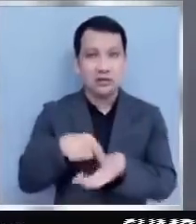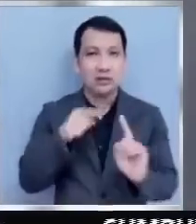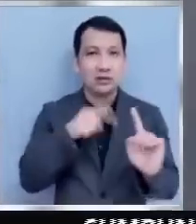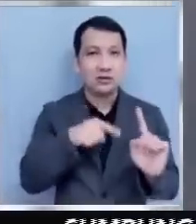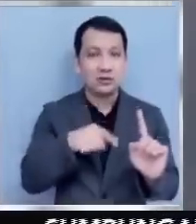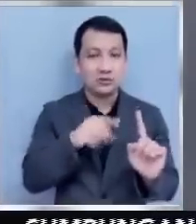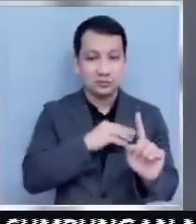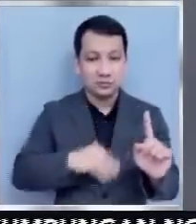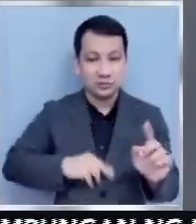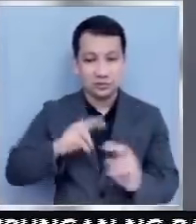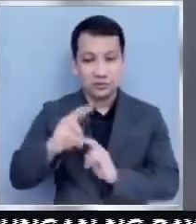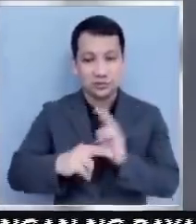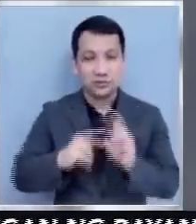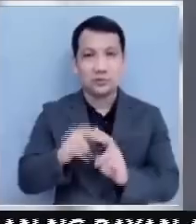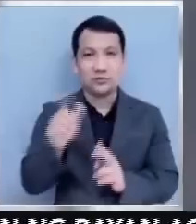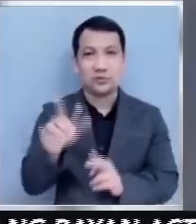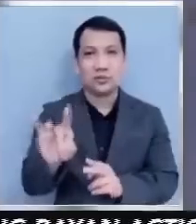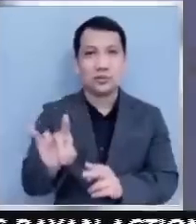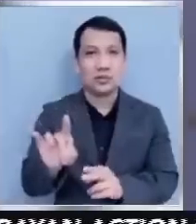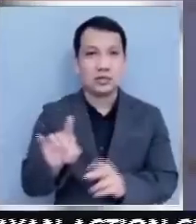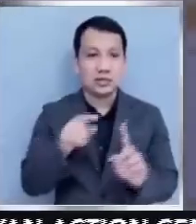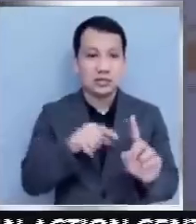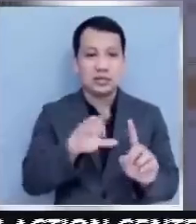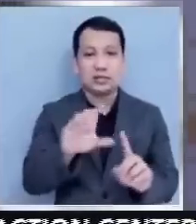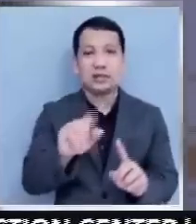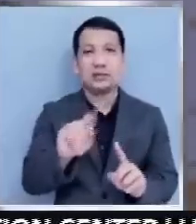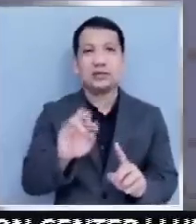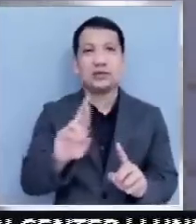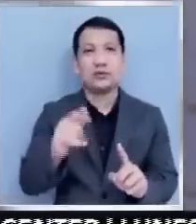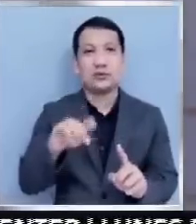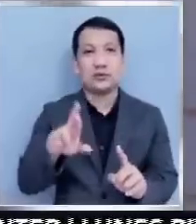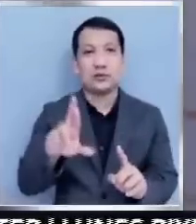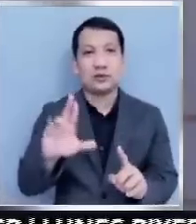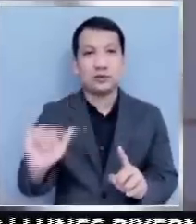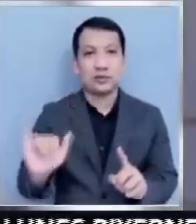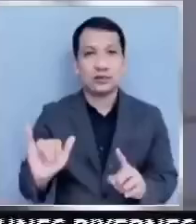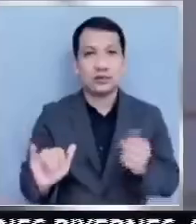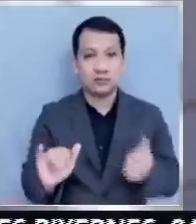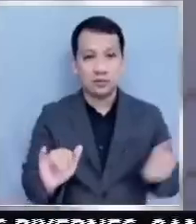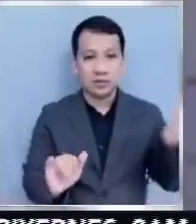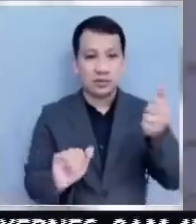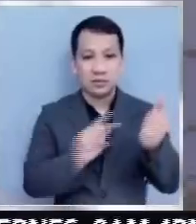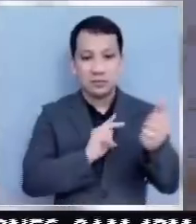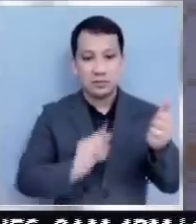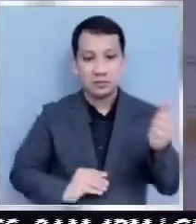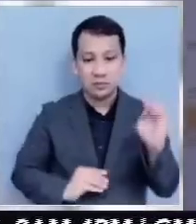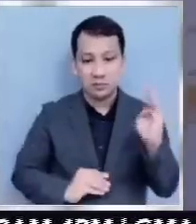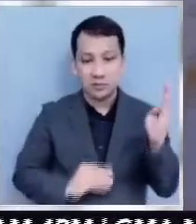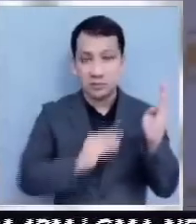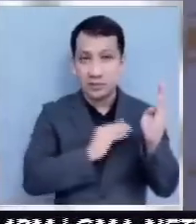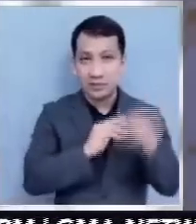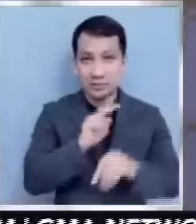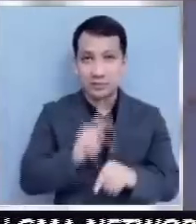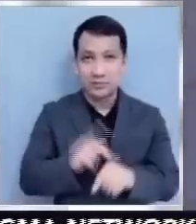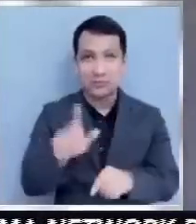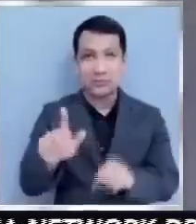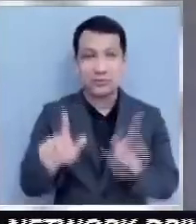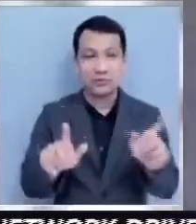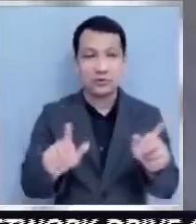Universe 2018 Catriona Gray at reigning Miss Universe Philippines 2023 Michelle